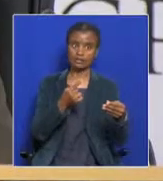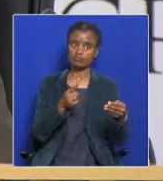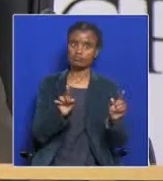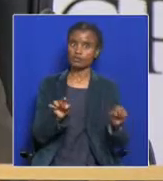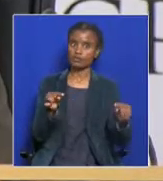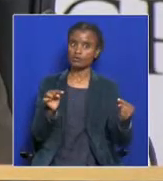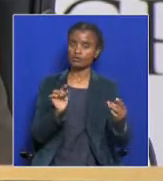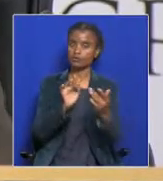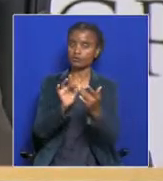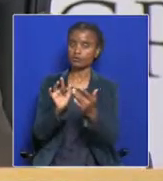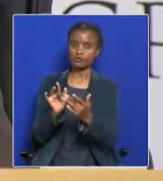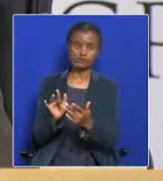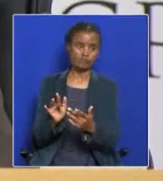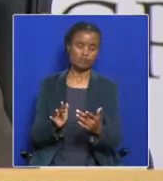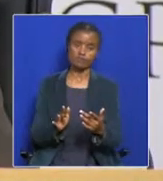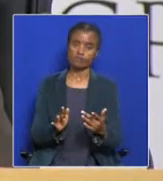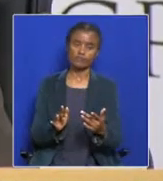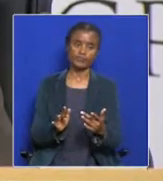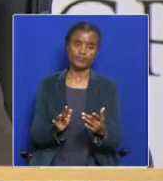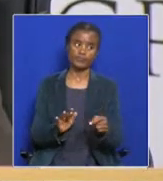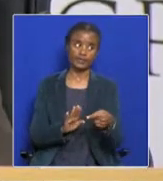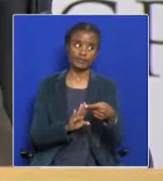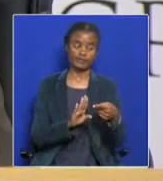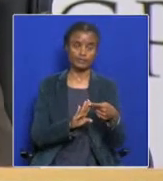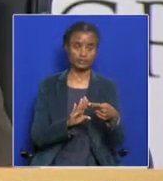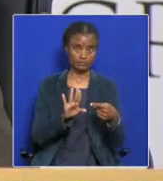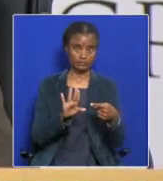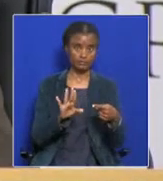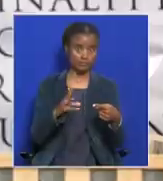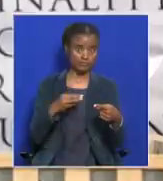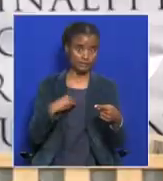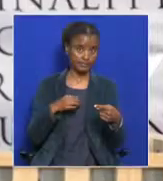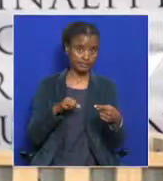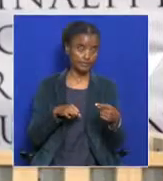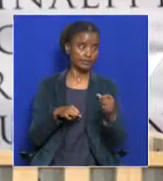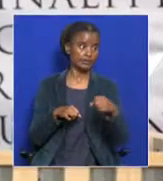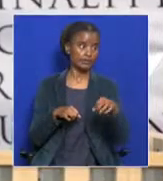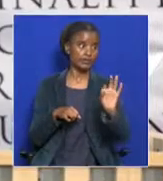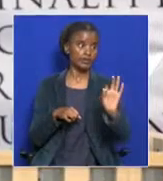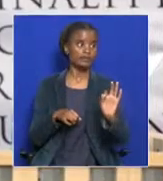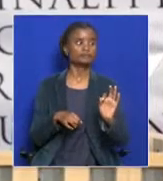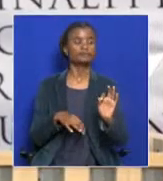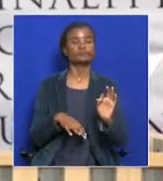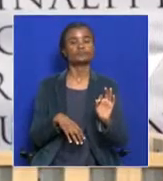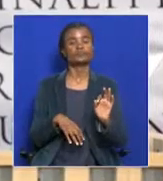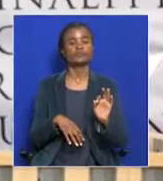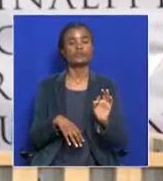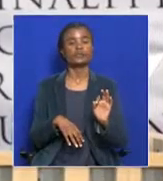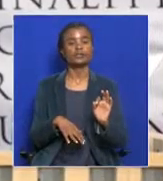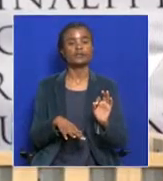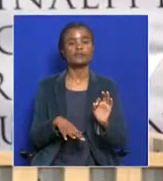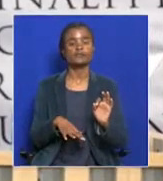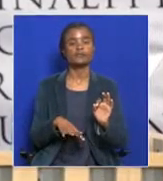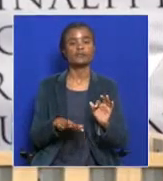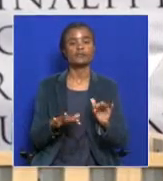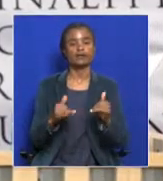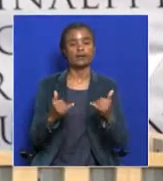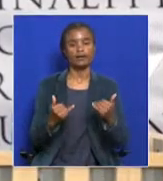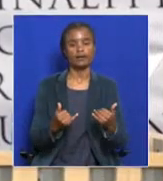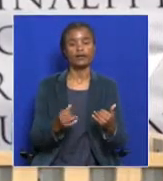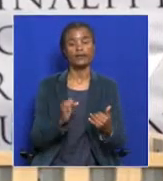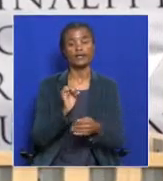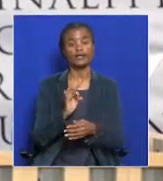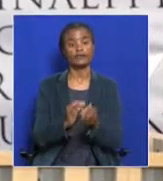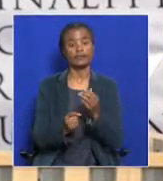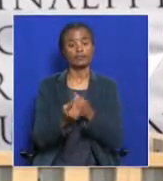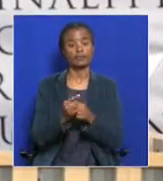firstly. We have established that, correct? Correct. As a matter of interest, if you were faced with these challenges,